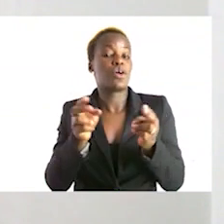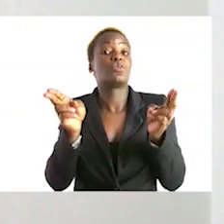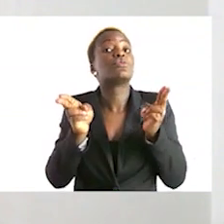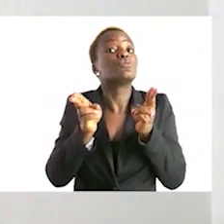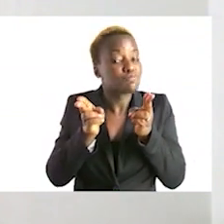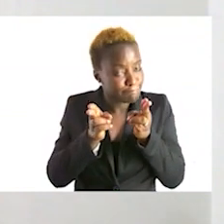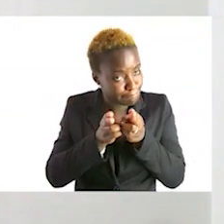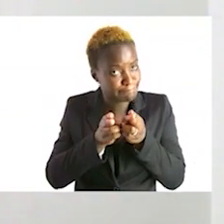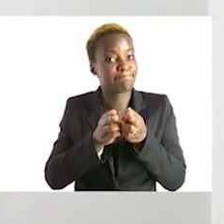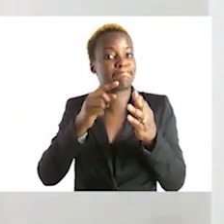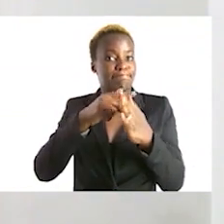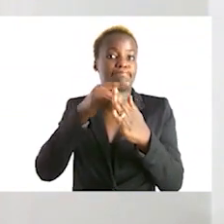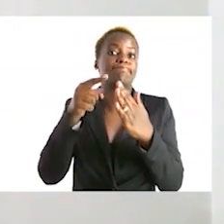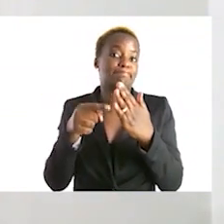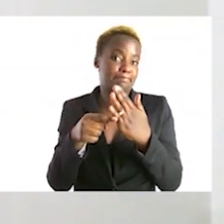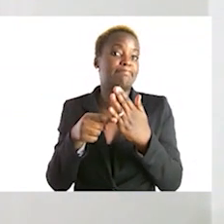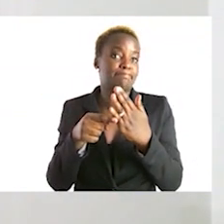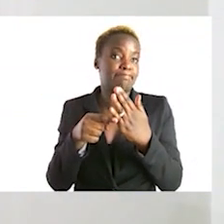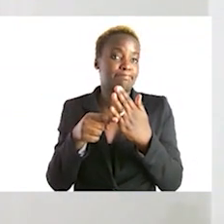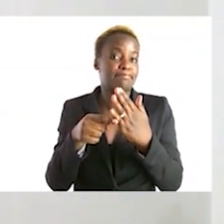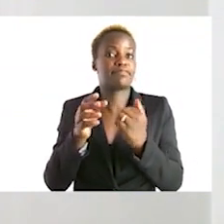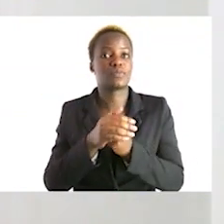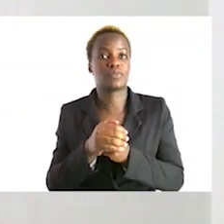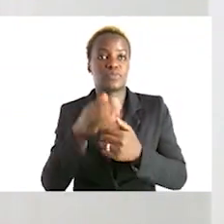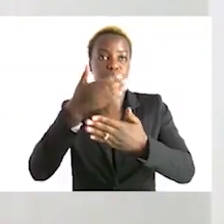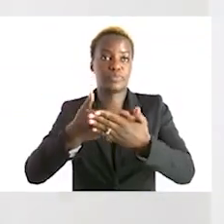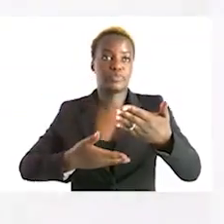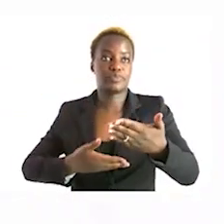it? All right. Let's quickly go back to our worksheet.